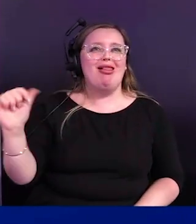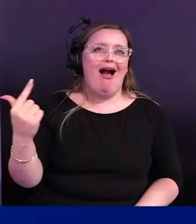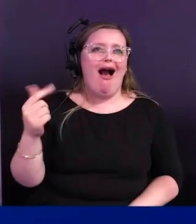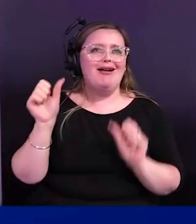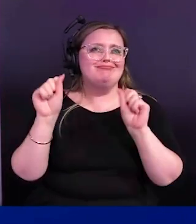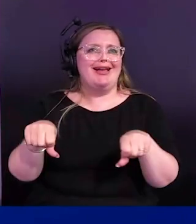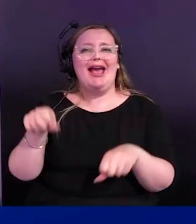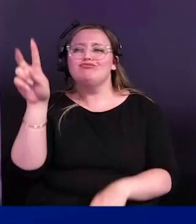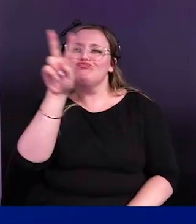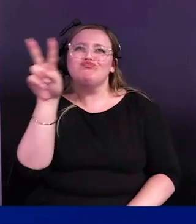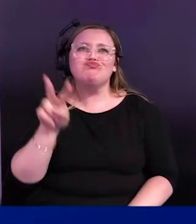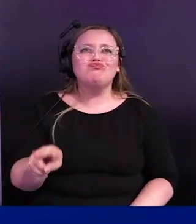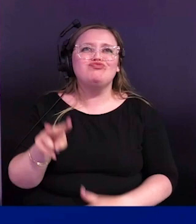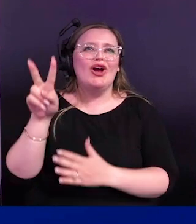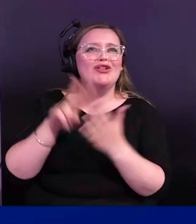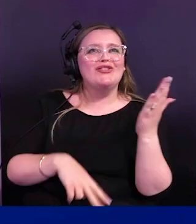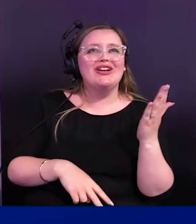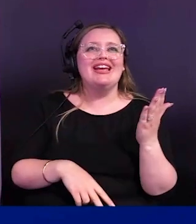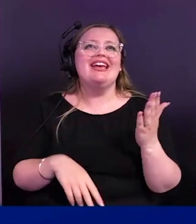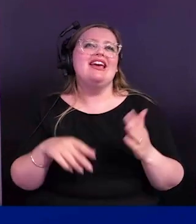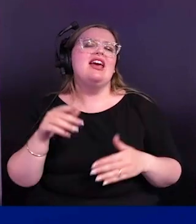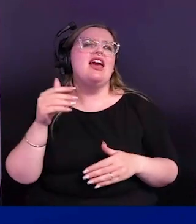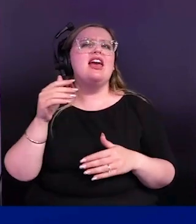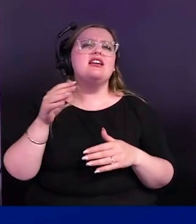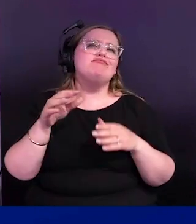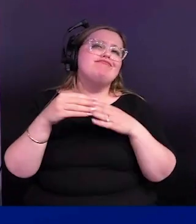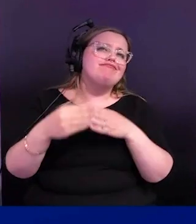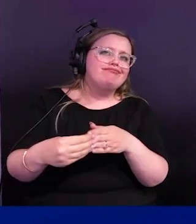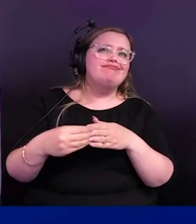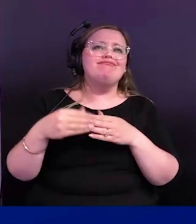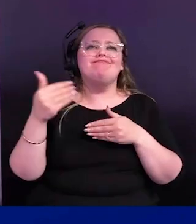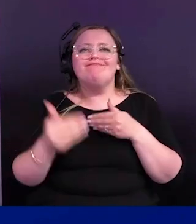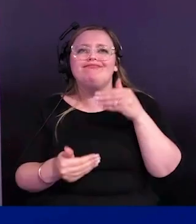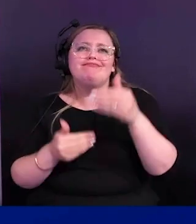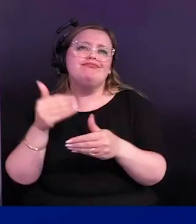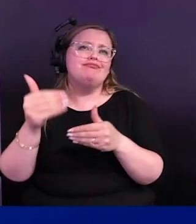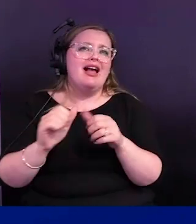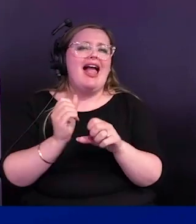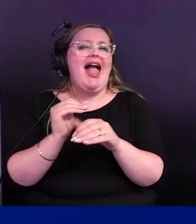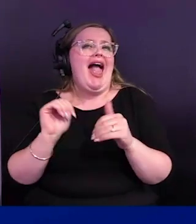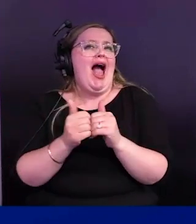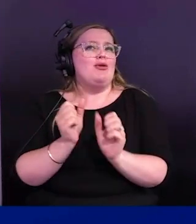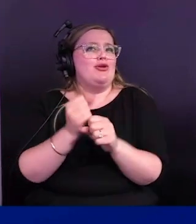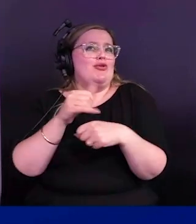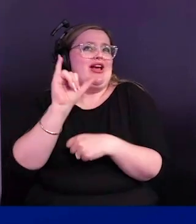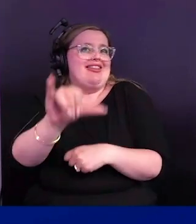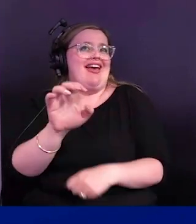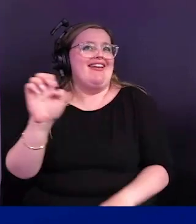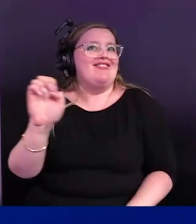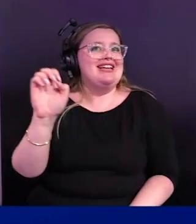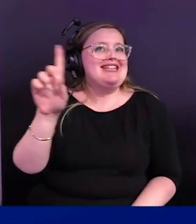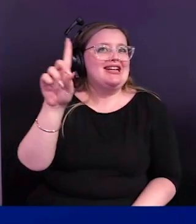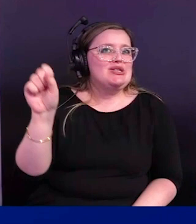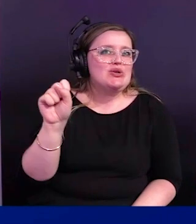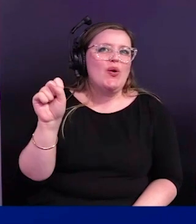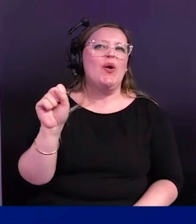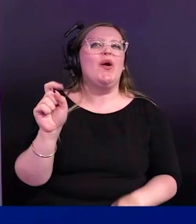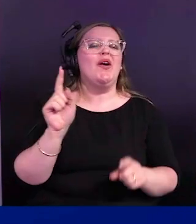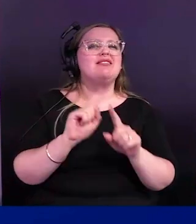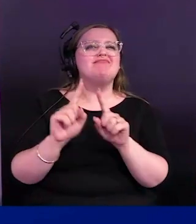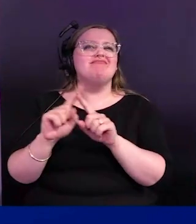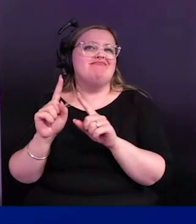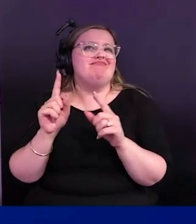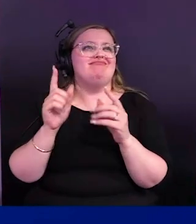out. Walks through all the steps of how you would create an event data store and some different workflows that you can use to analyze your data using